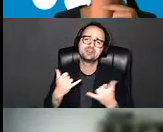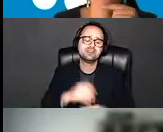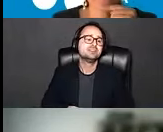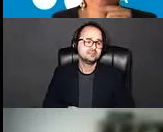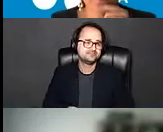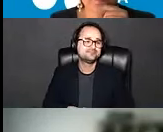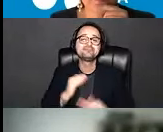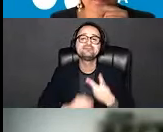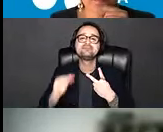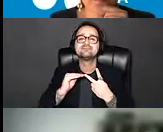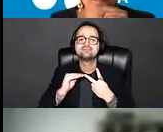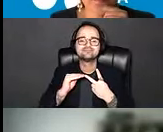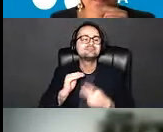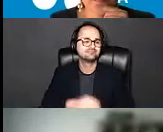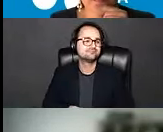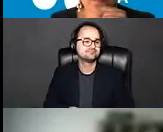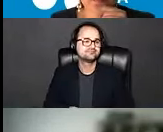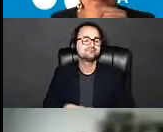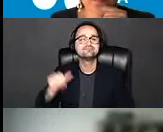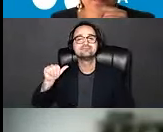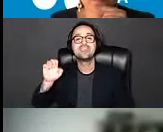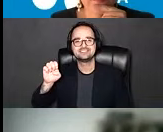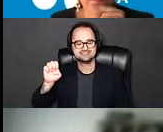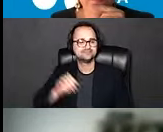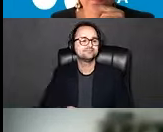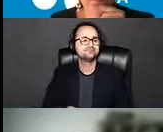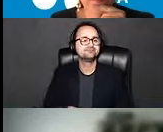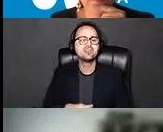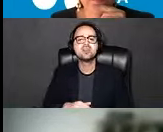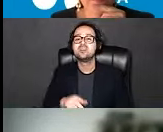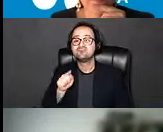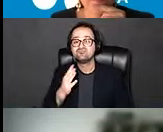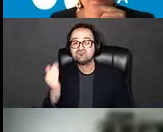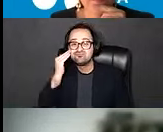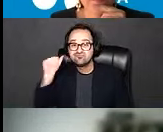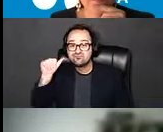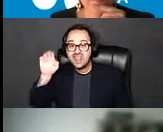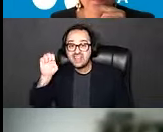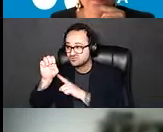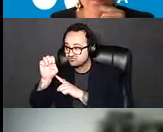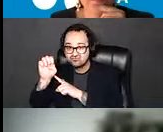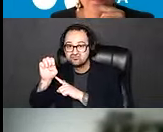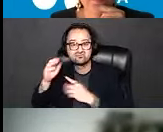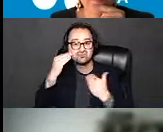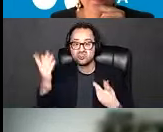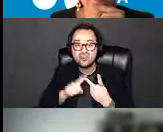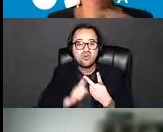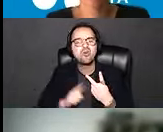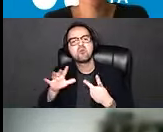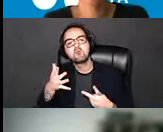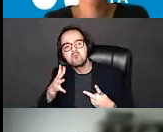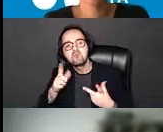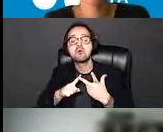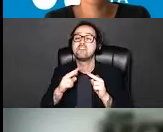next question is about ACEs. Yeah, so what is your level of familiarity with ACEs? Not familiar, somewhat familiar,